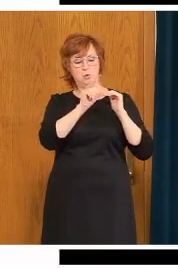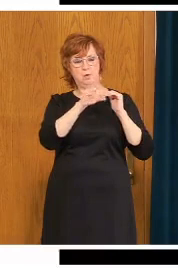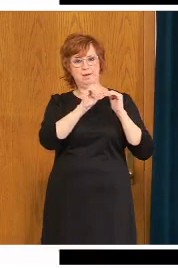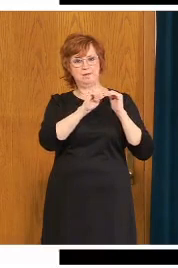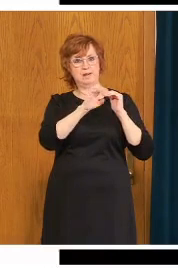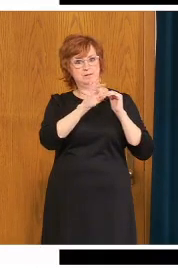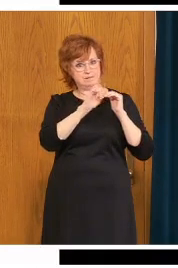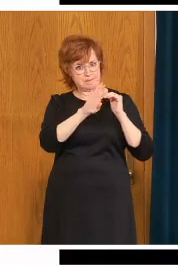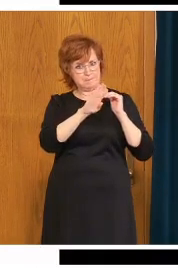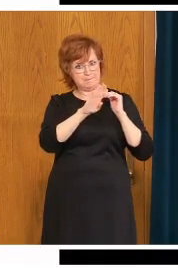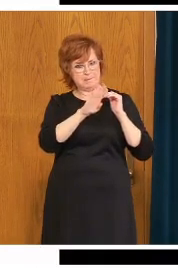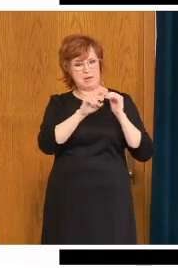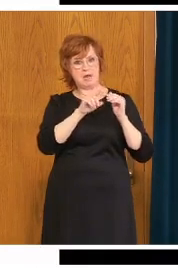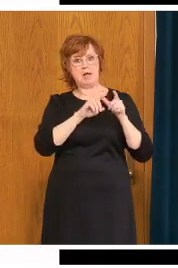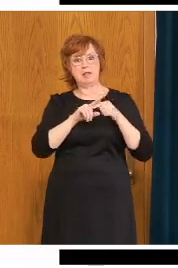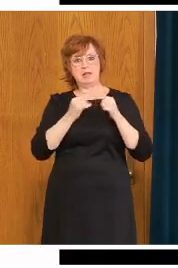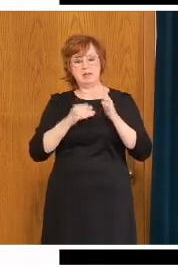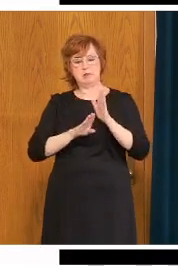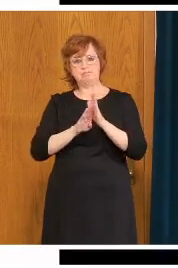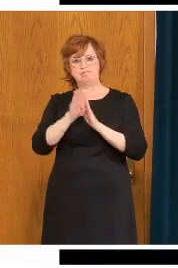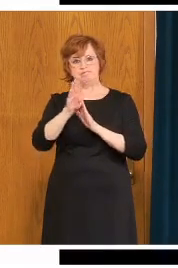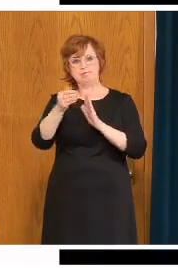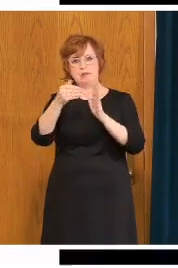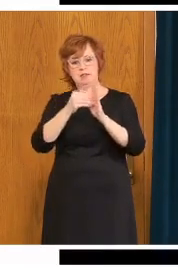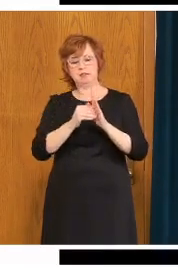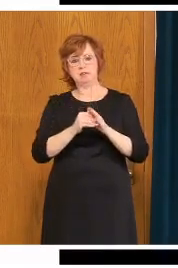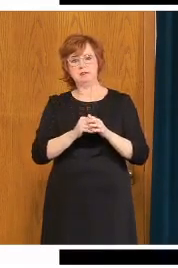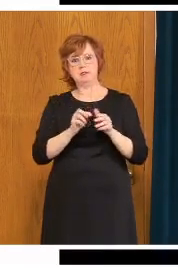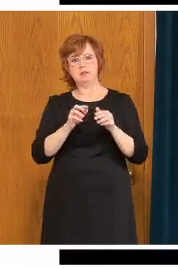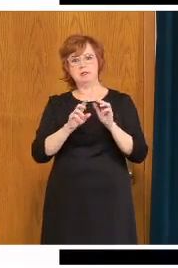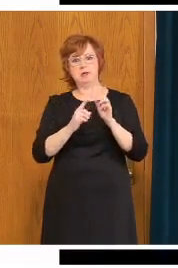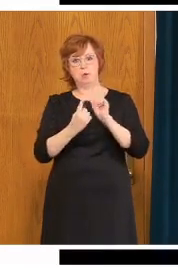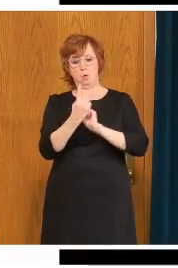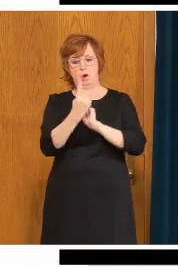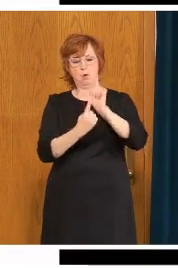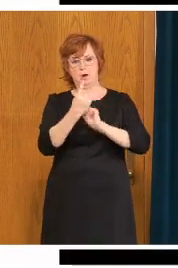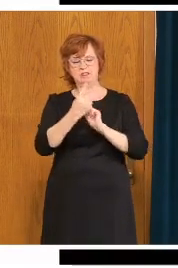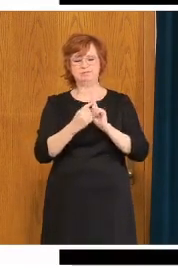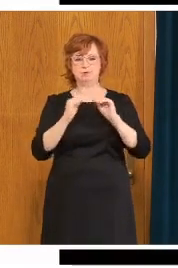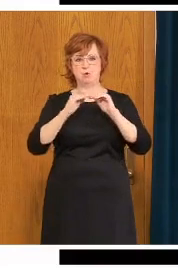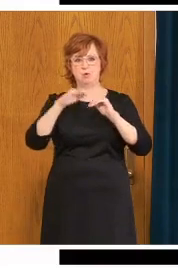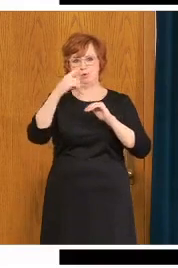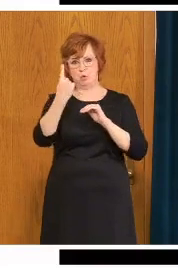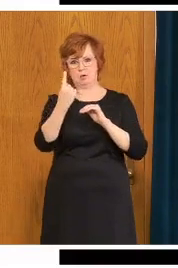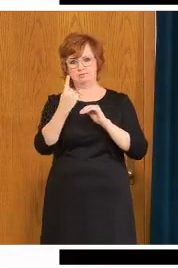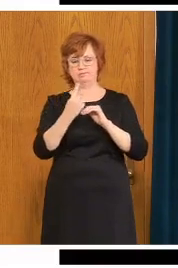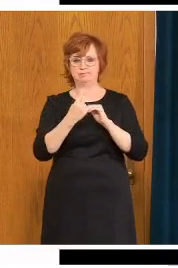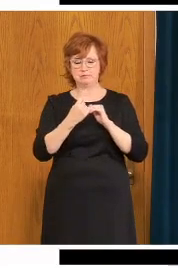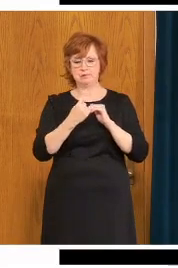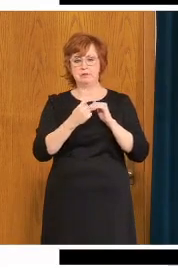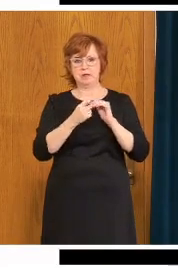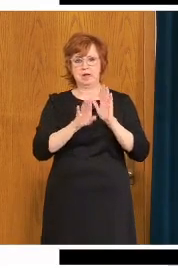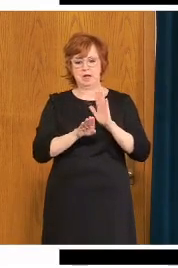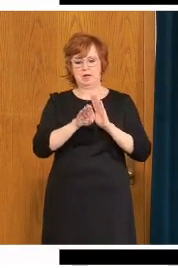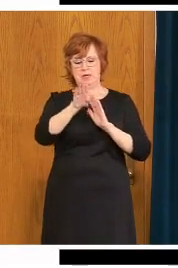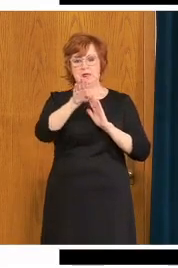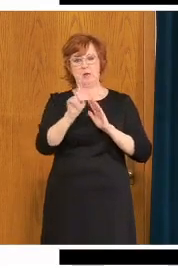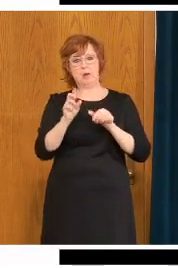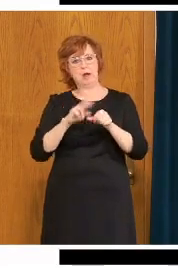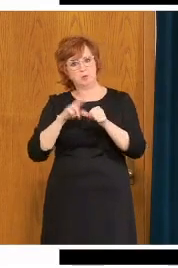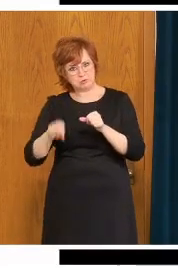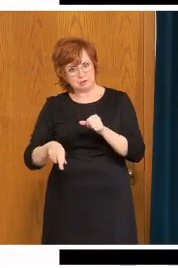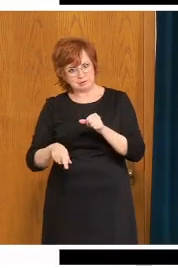above 1, primarily driven initially by Regina alone, but now increasingly by the south and the rest of the province as well. So again, we